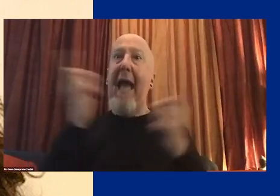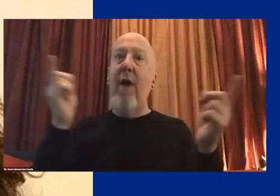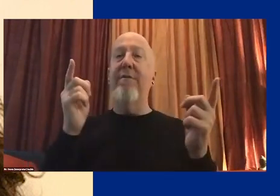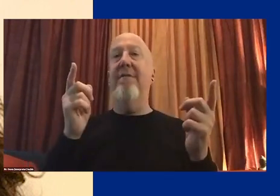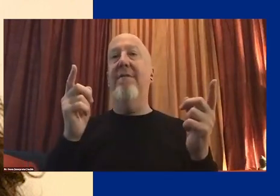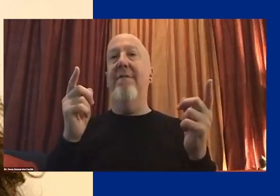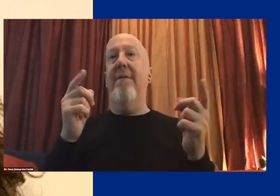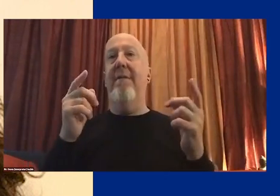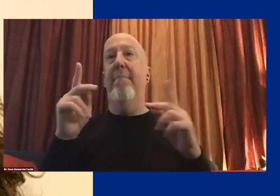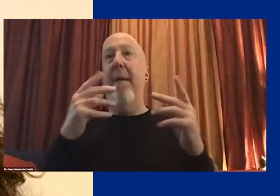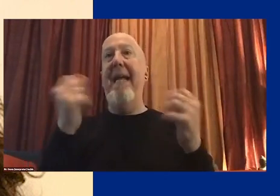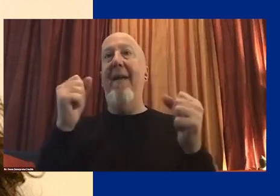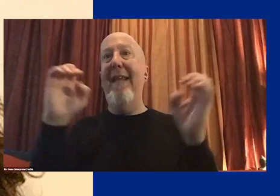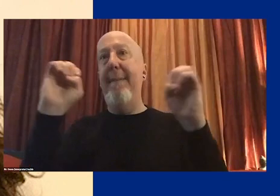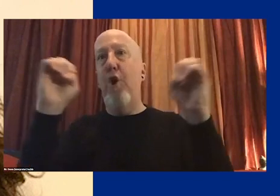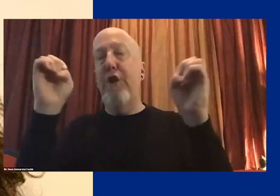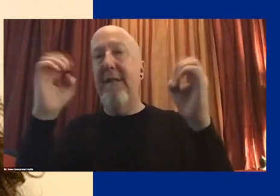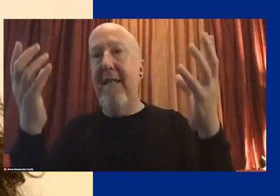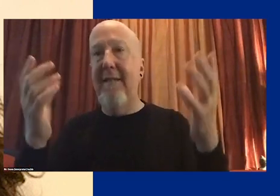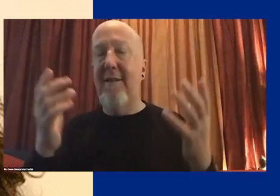I think the answer is maybe.